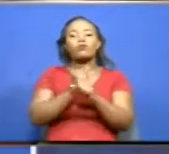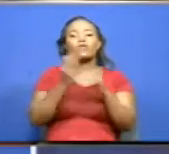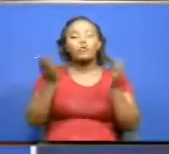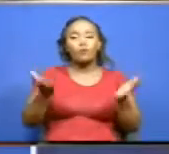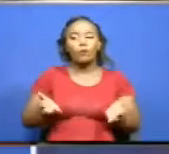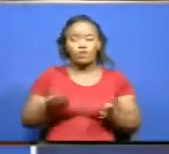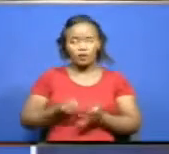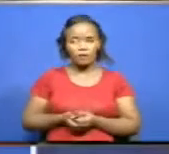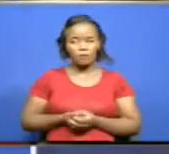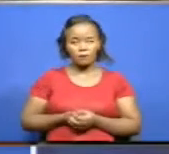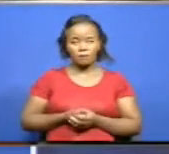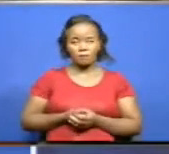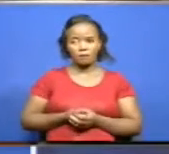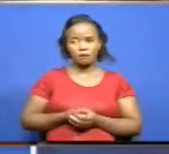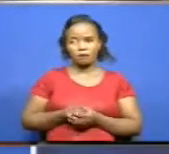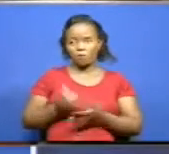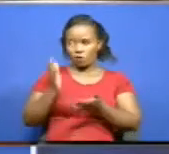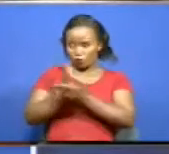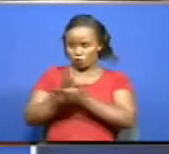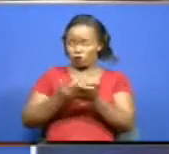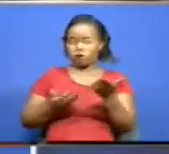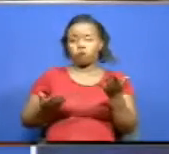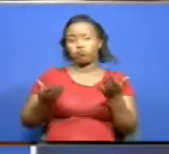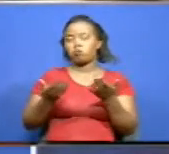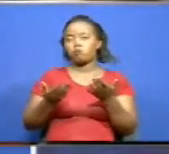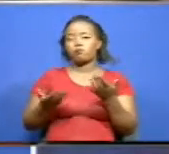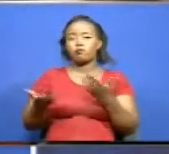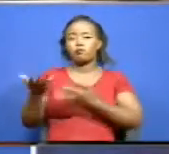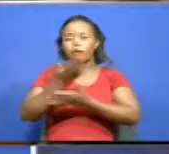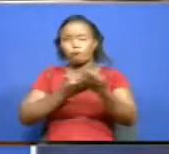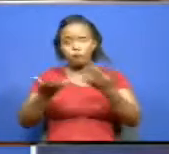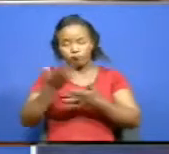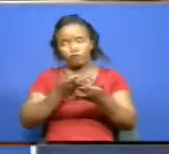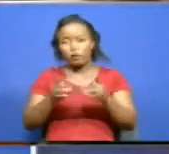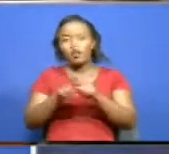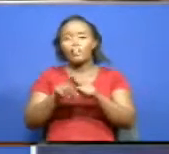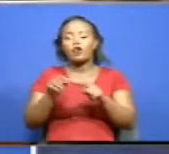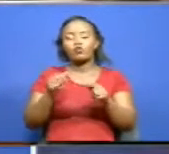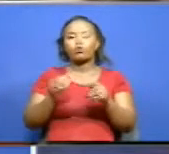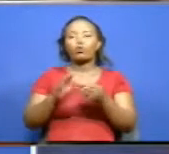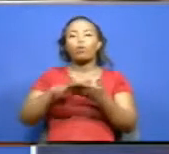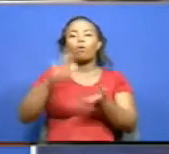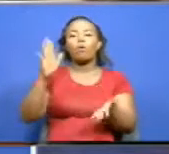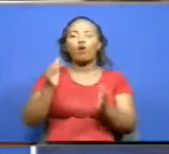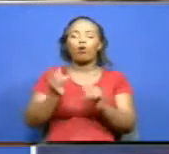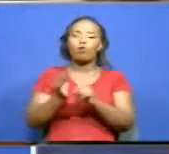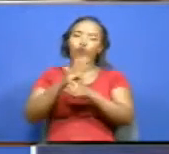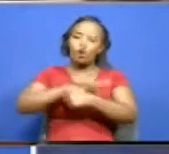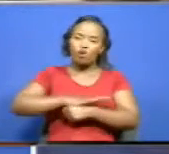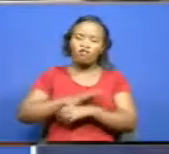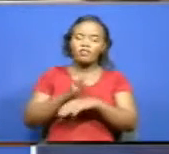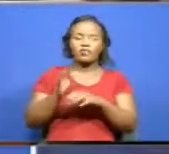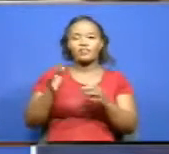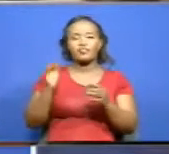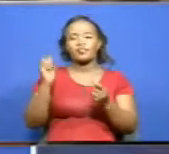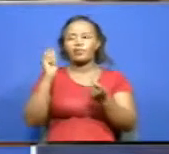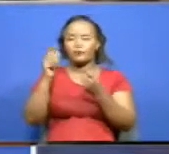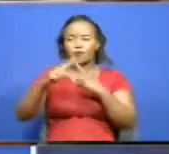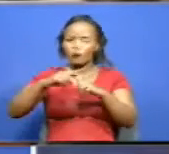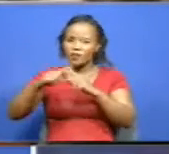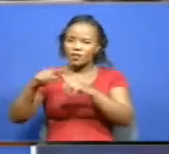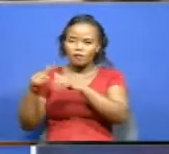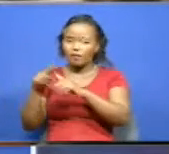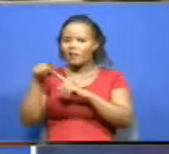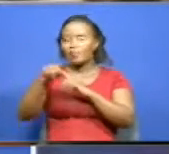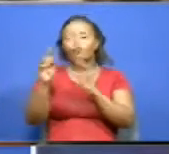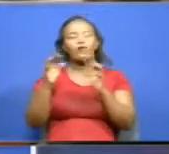The exposure, of course, the current exposure of COVID-19 infections, that will take a long time to be able